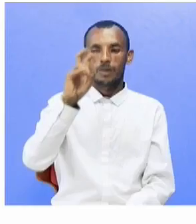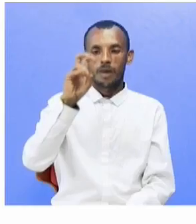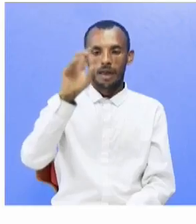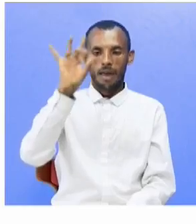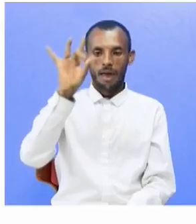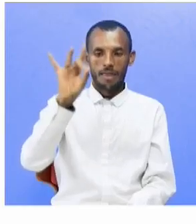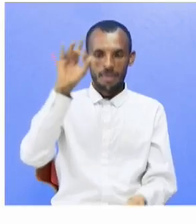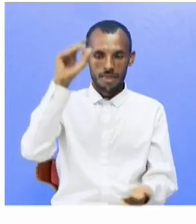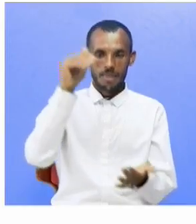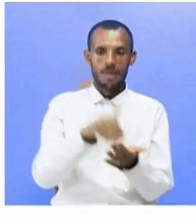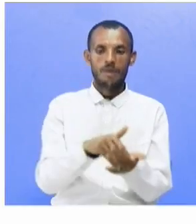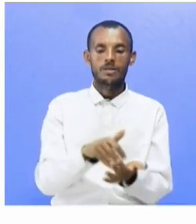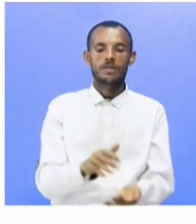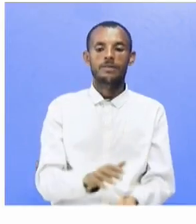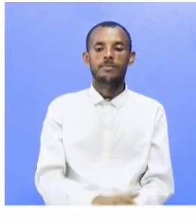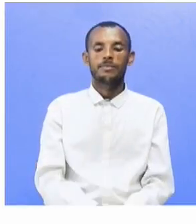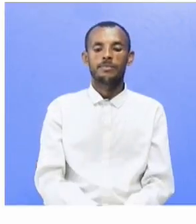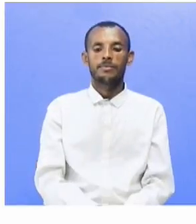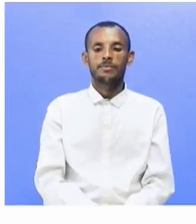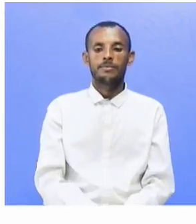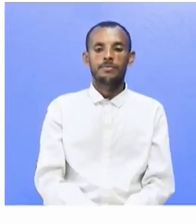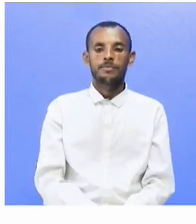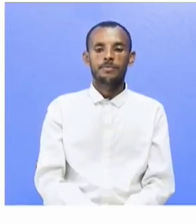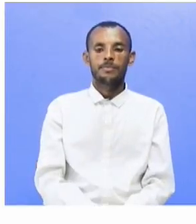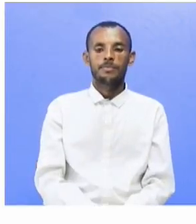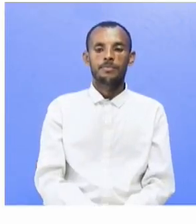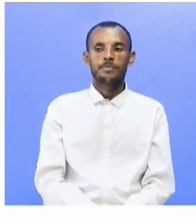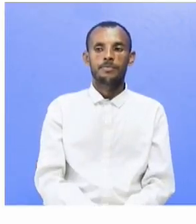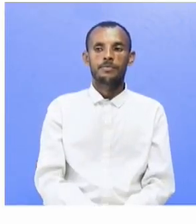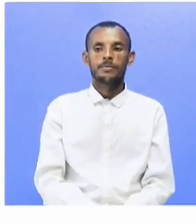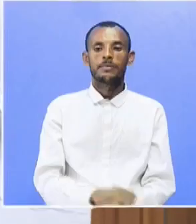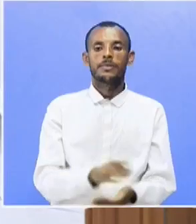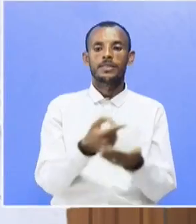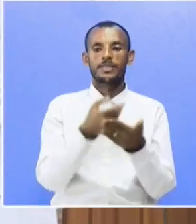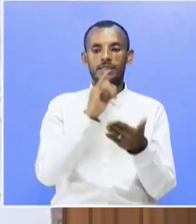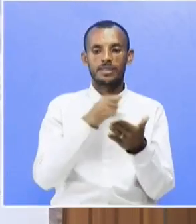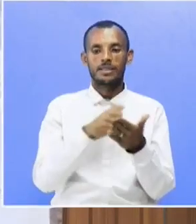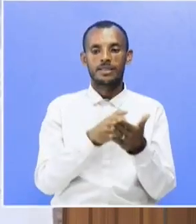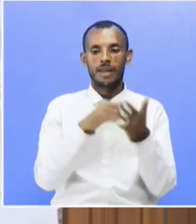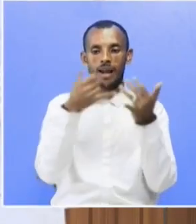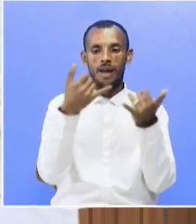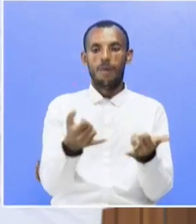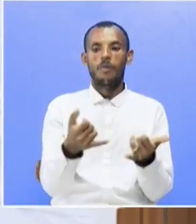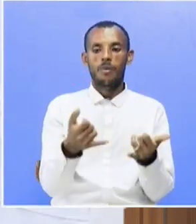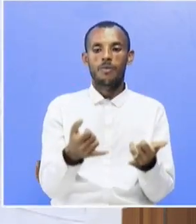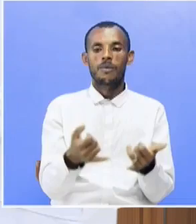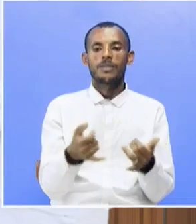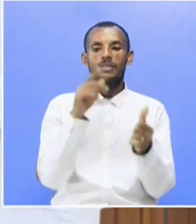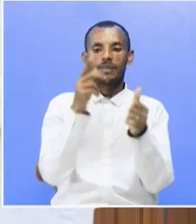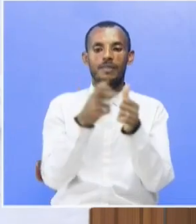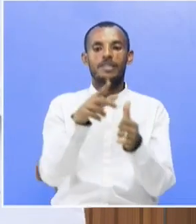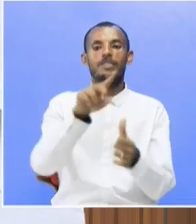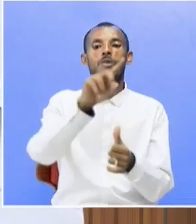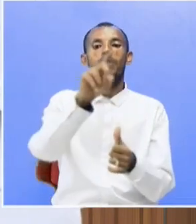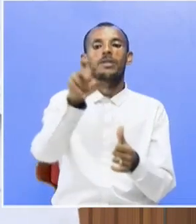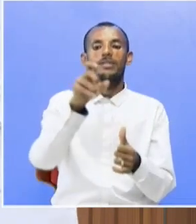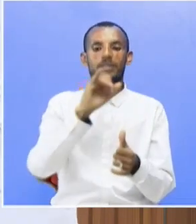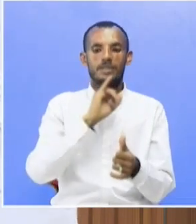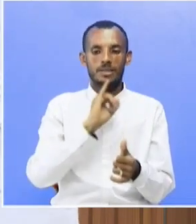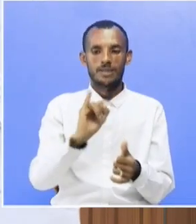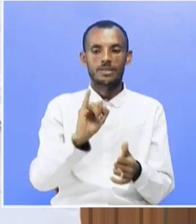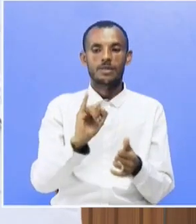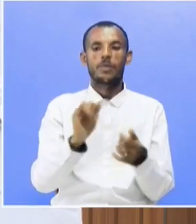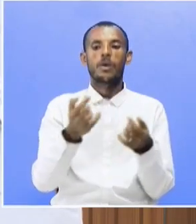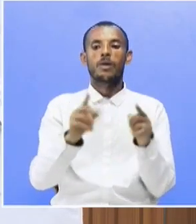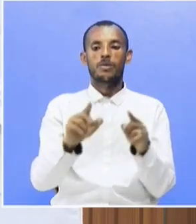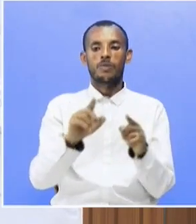28,000. This is it. Now, The first question is, we are asked